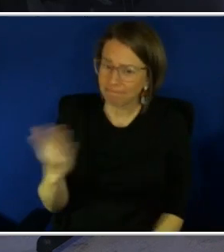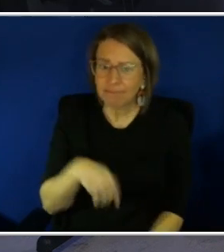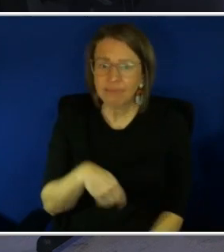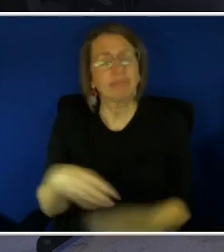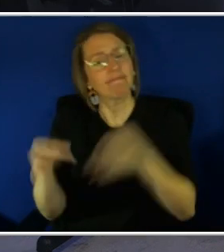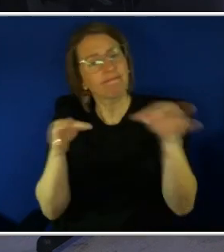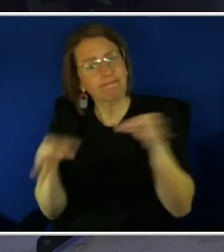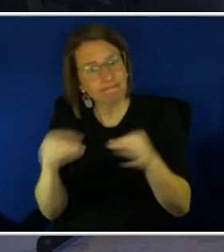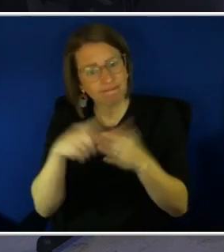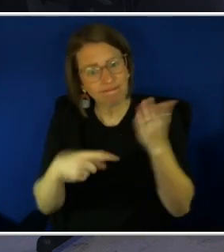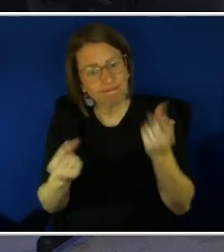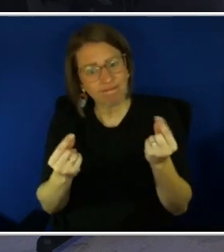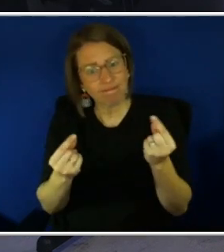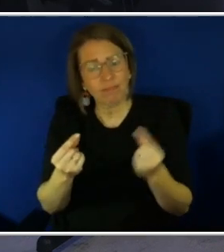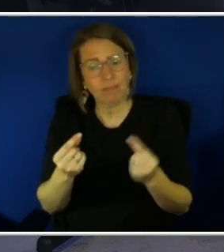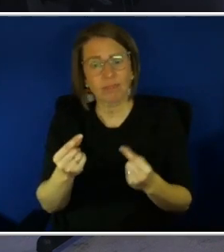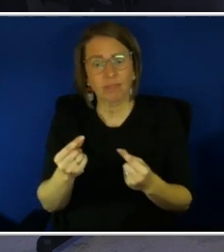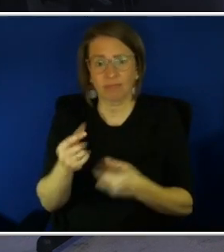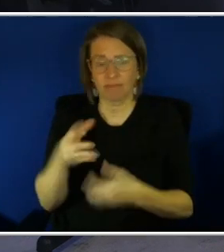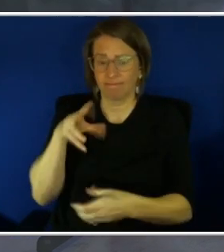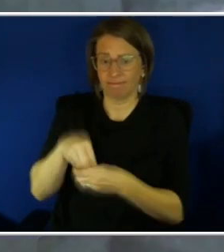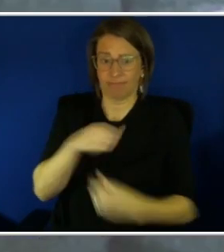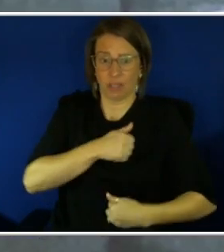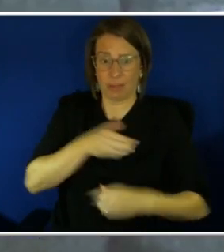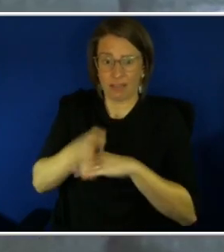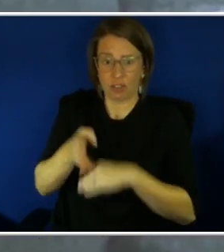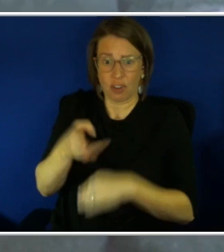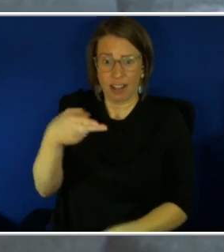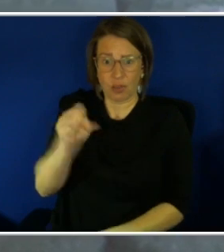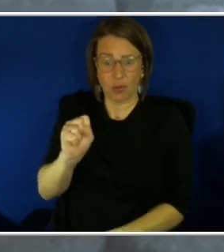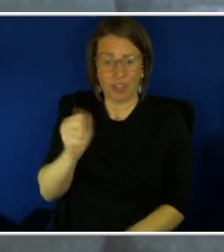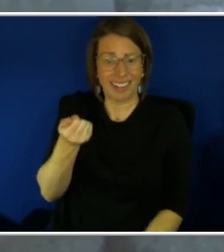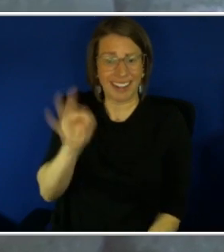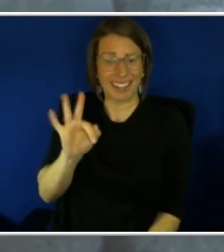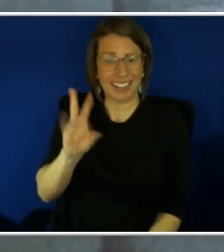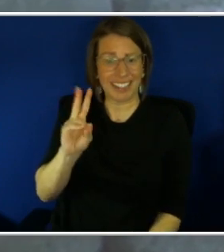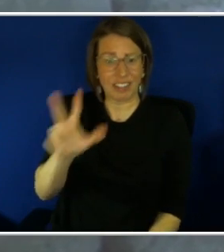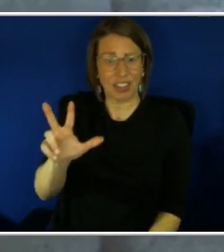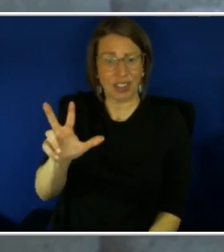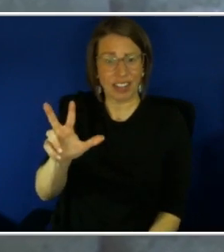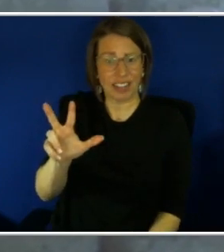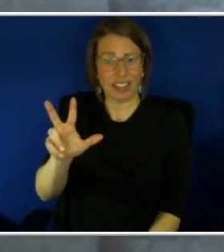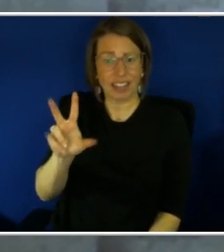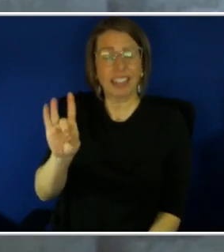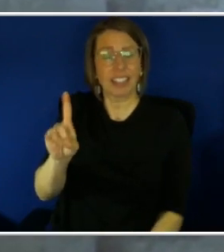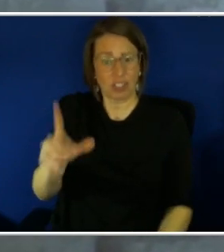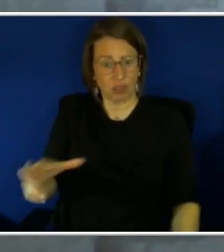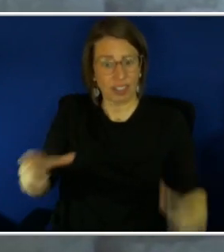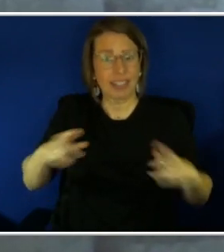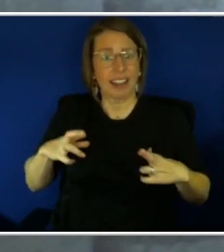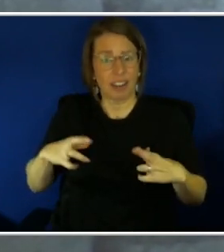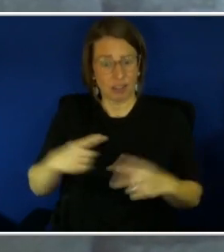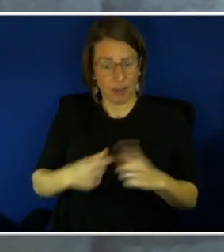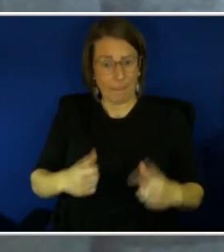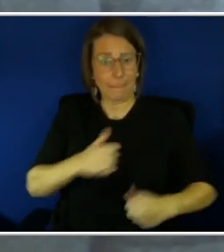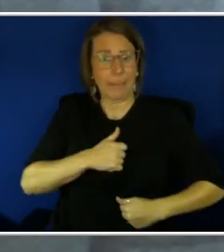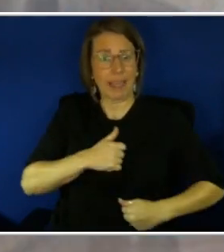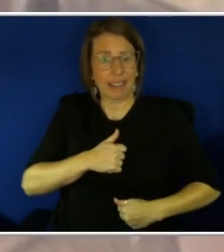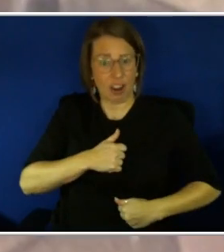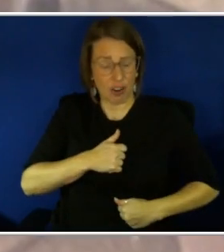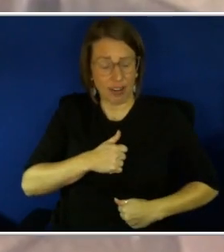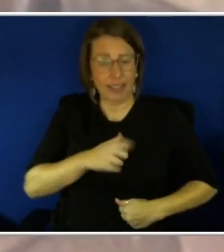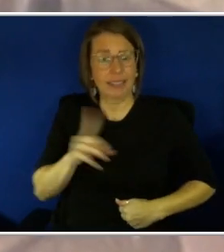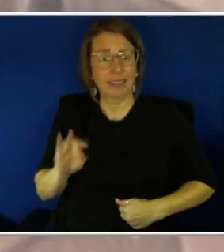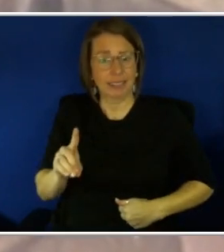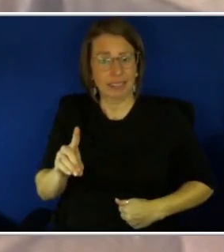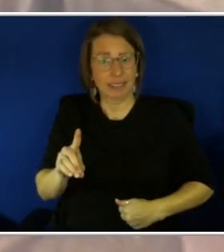Army. I went in the Army after high school in '73, and I did retire from the military. We were stationed